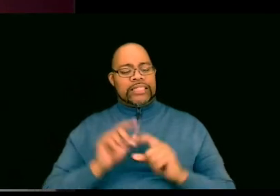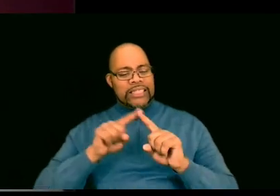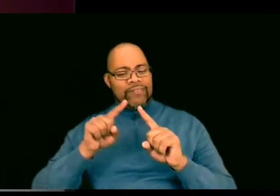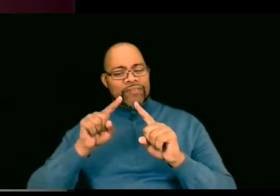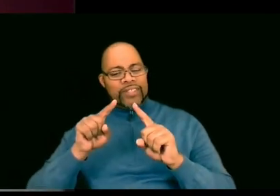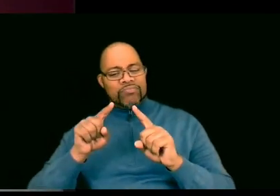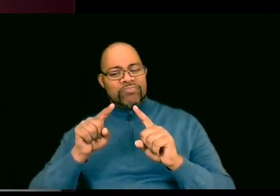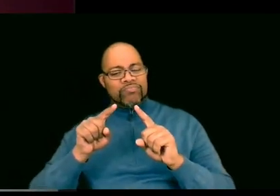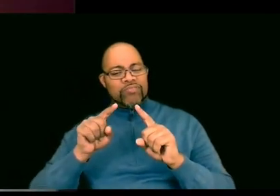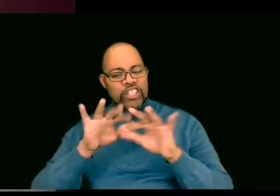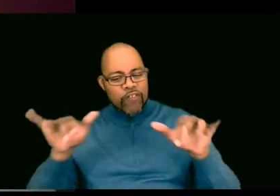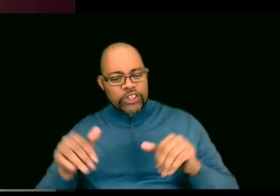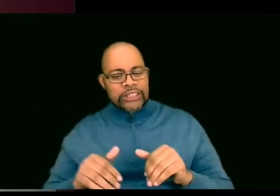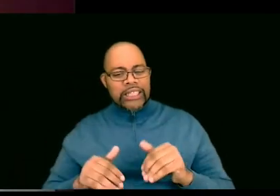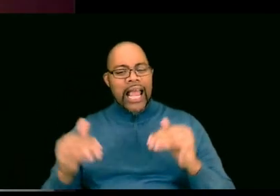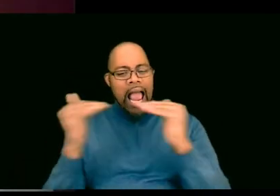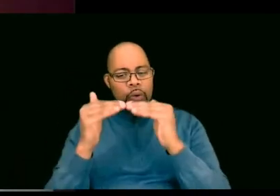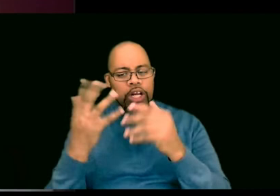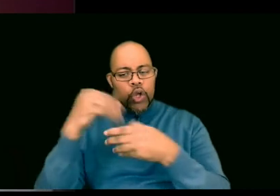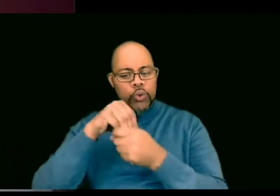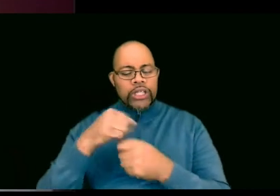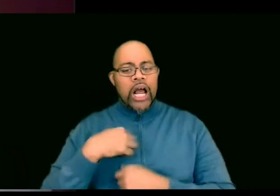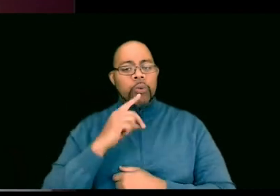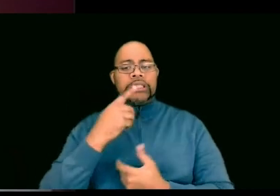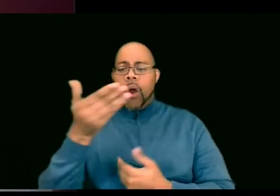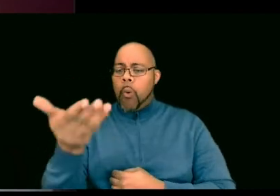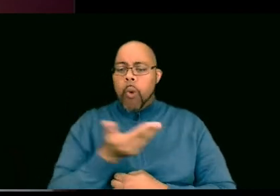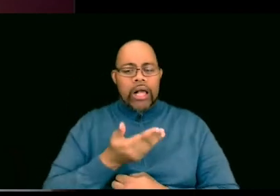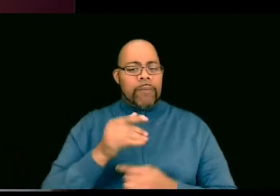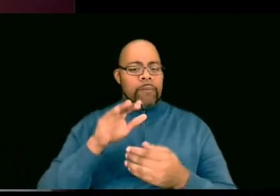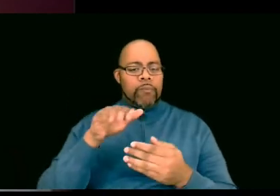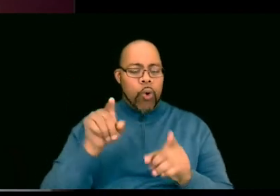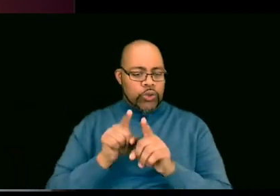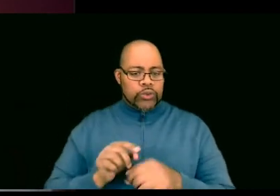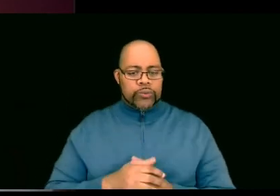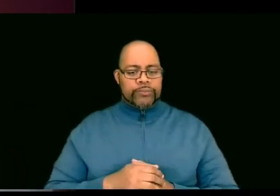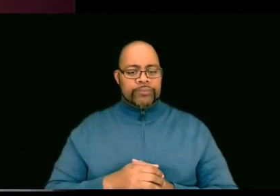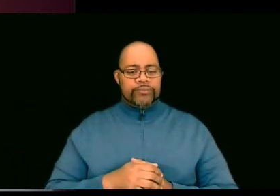dimensions to diversity, equity, and inclusion, and I would say welcoming also.